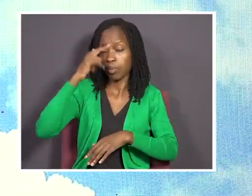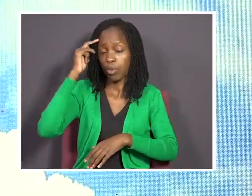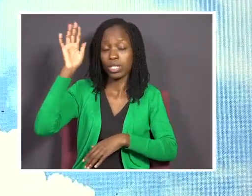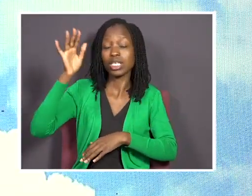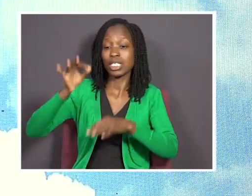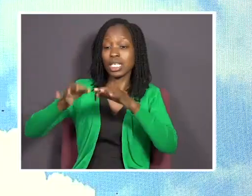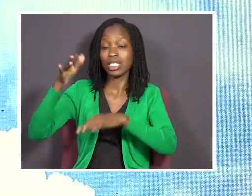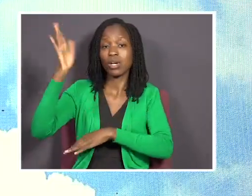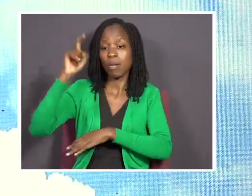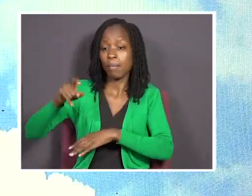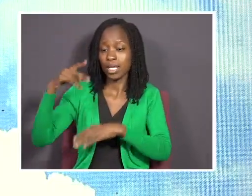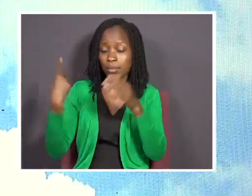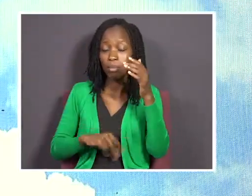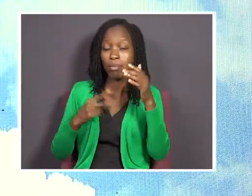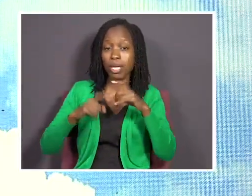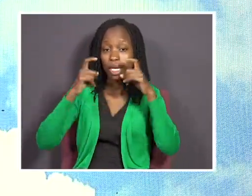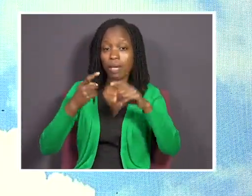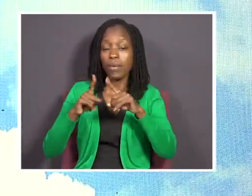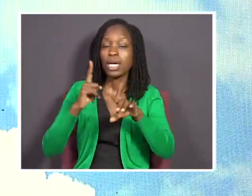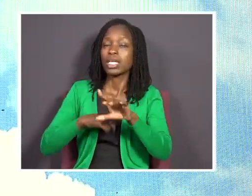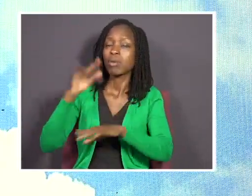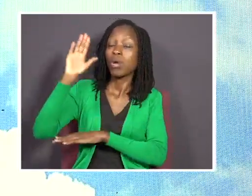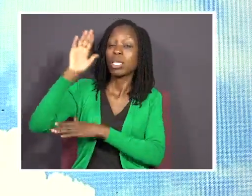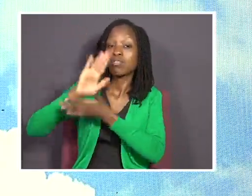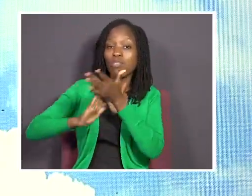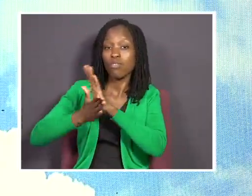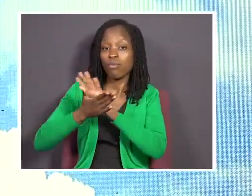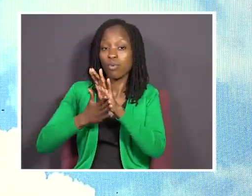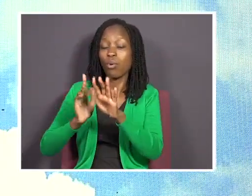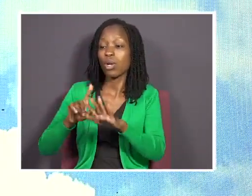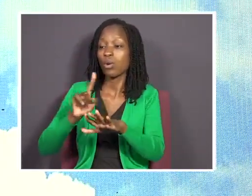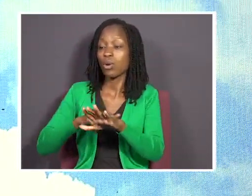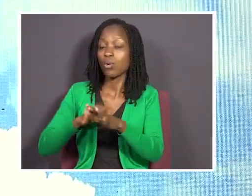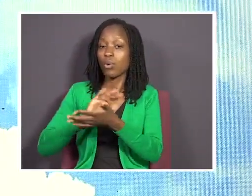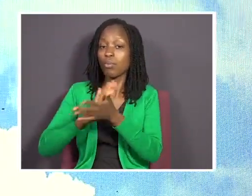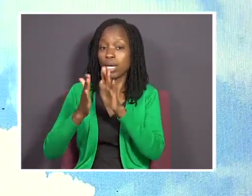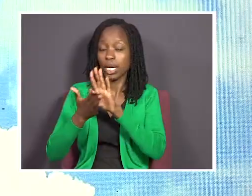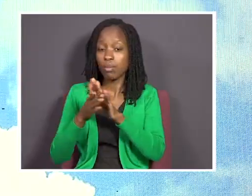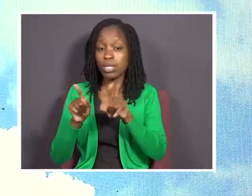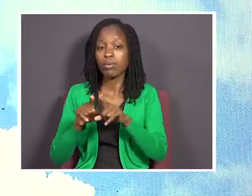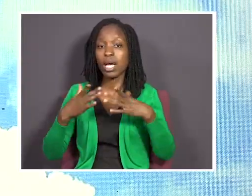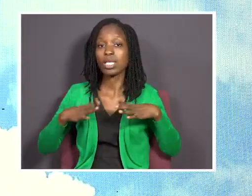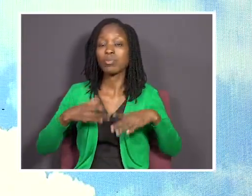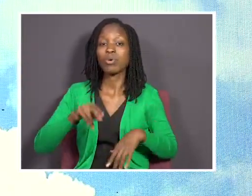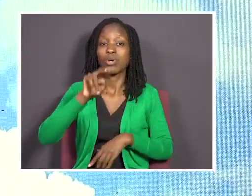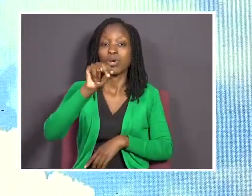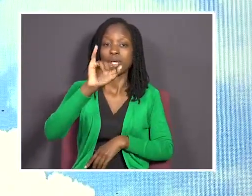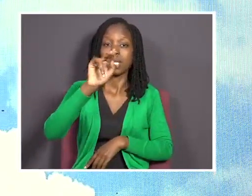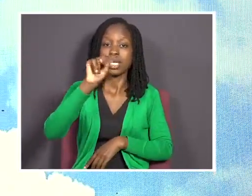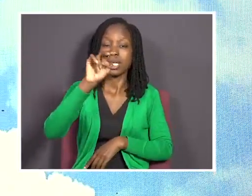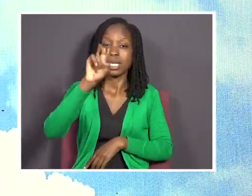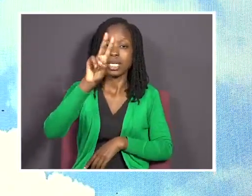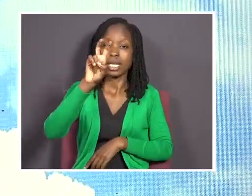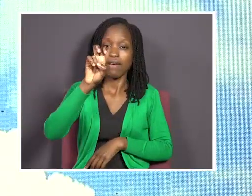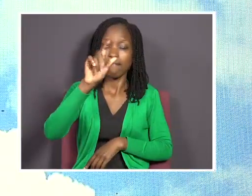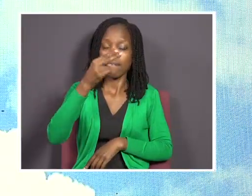must punish sin. But when we repent, when we become like the people of Nineveh, Jonah chapter 3